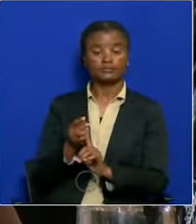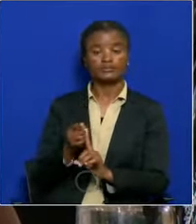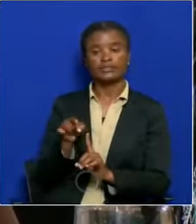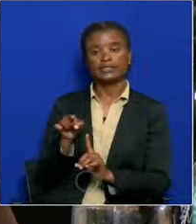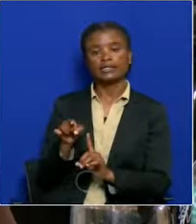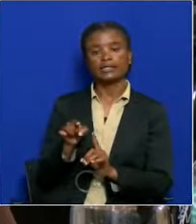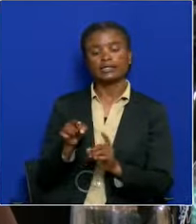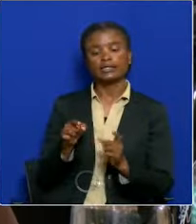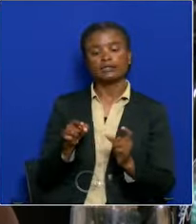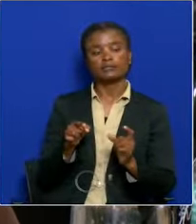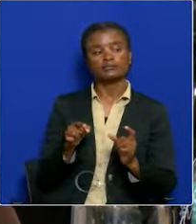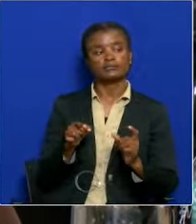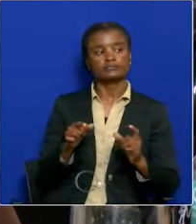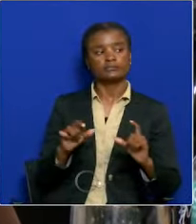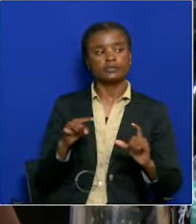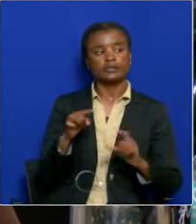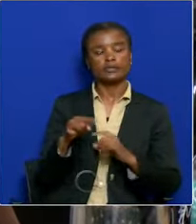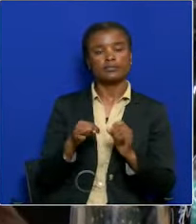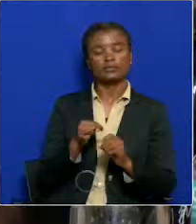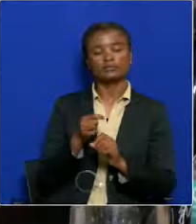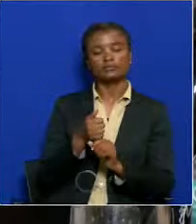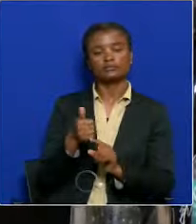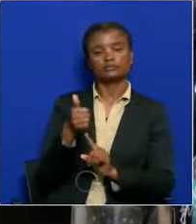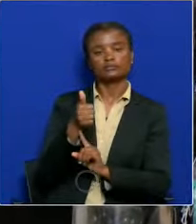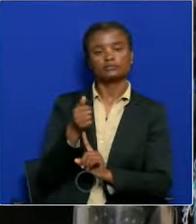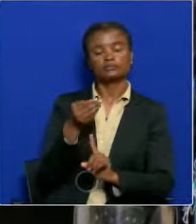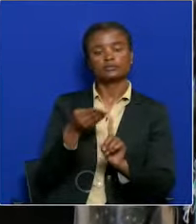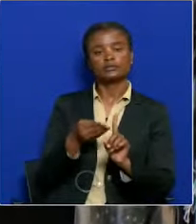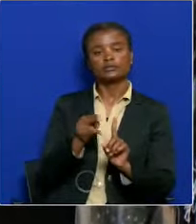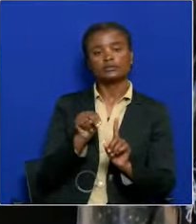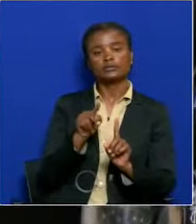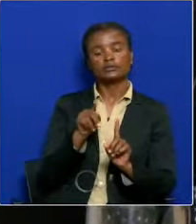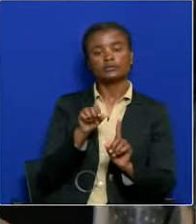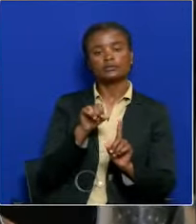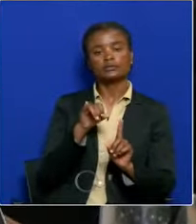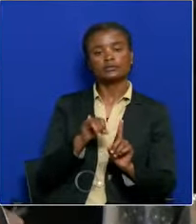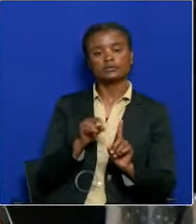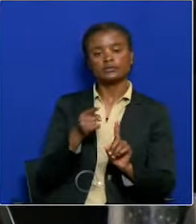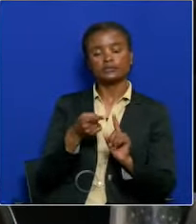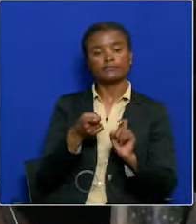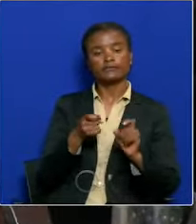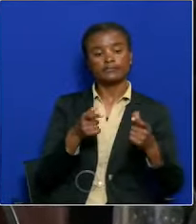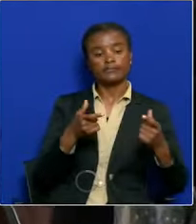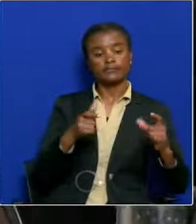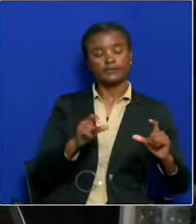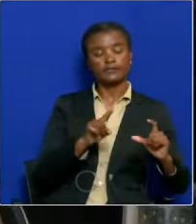Sergeant Nkosi, from paragraph 133,